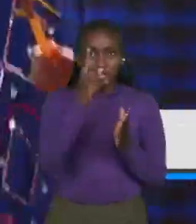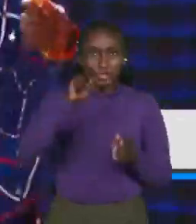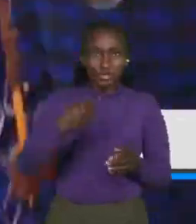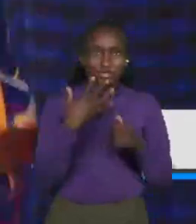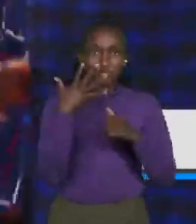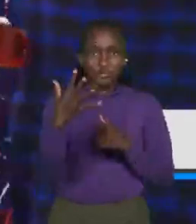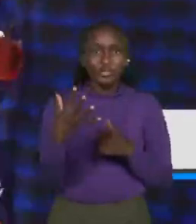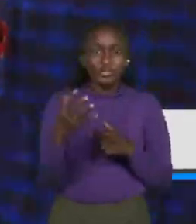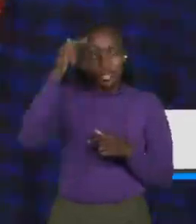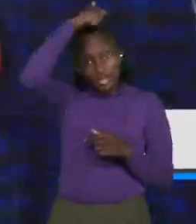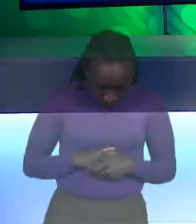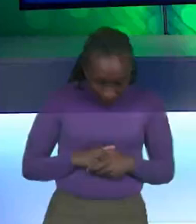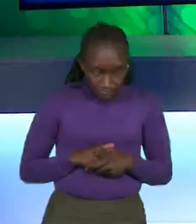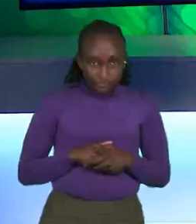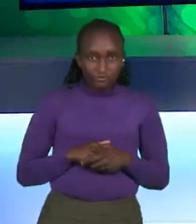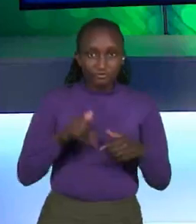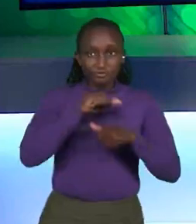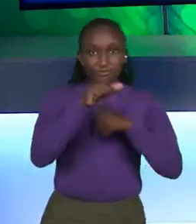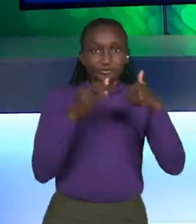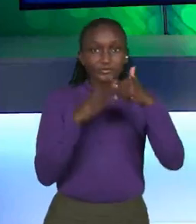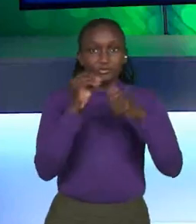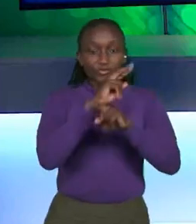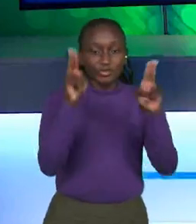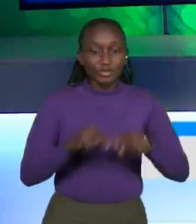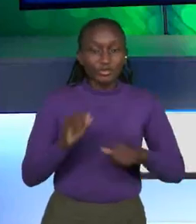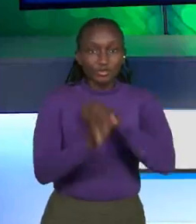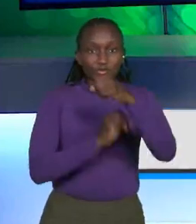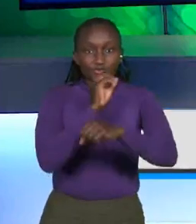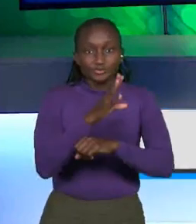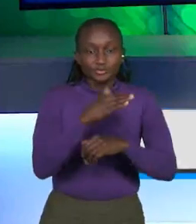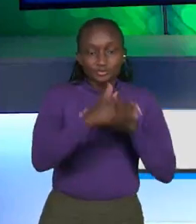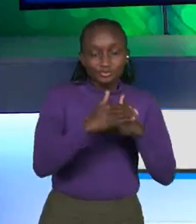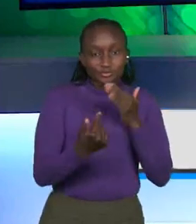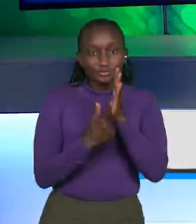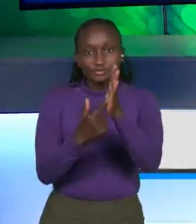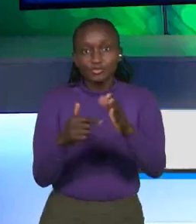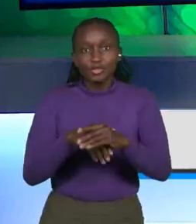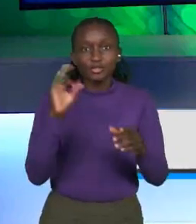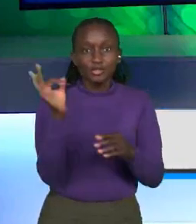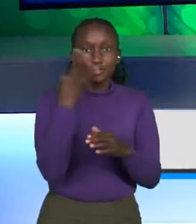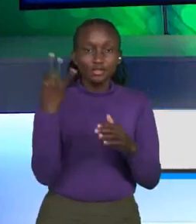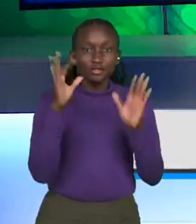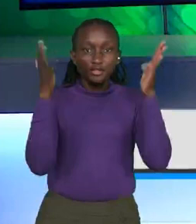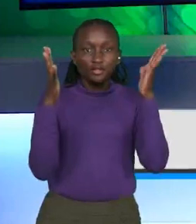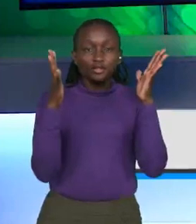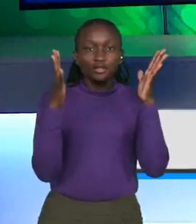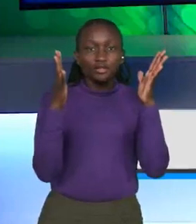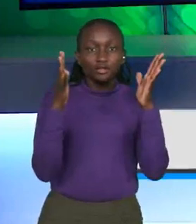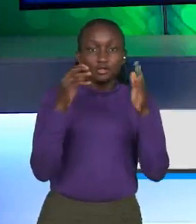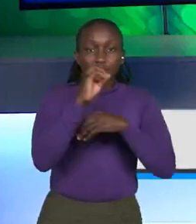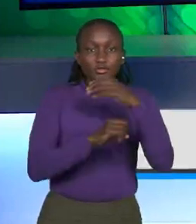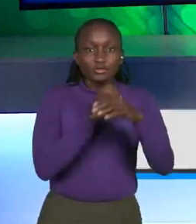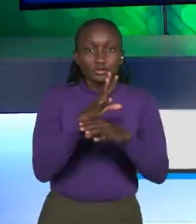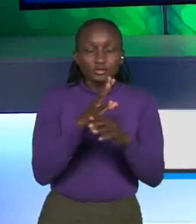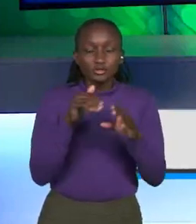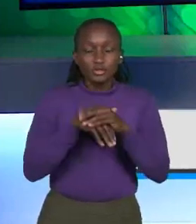graduating to adulthood. Around 80 international movies were recently screened at the third edition of Elguna Film Festival